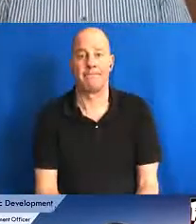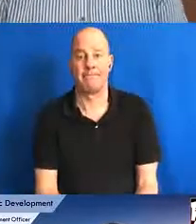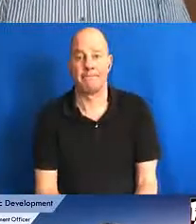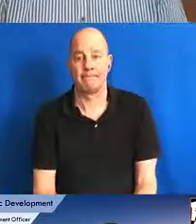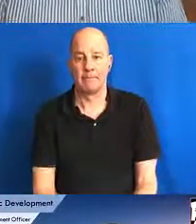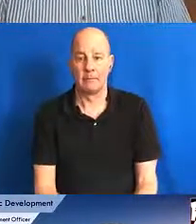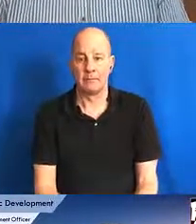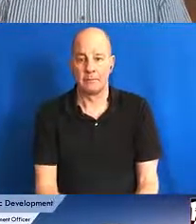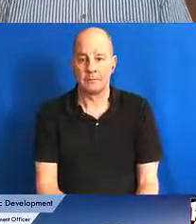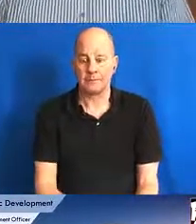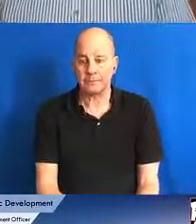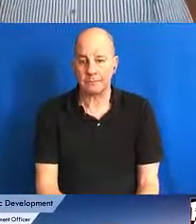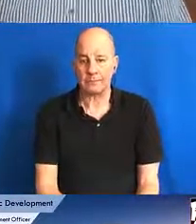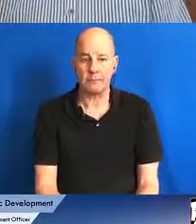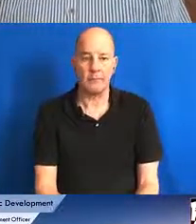Nice, thanks, Kieran.